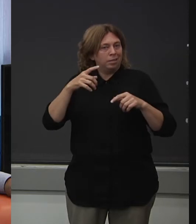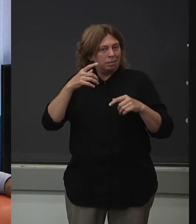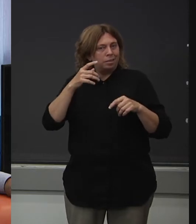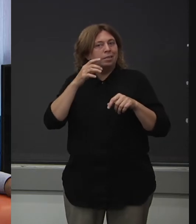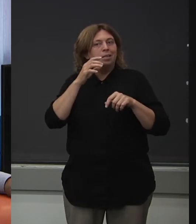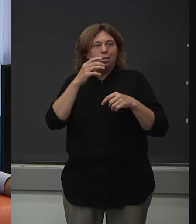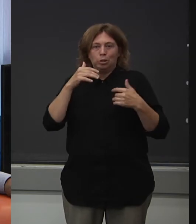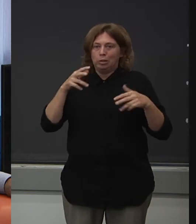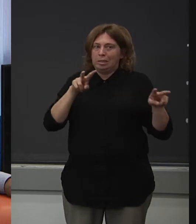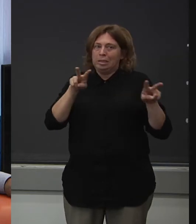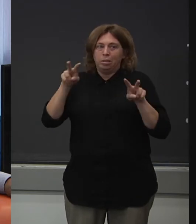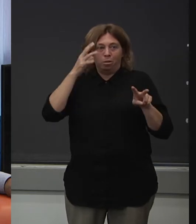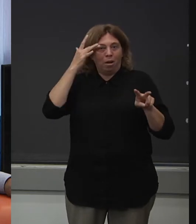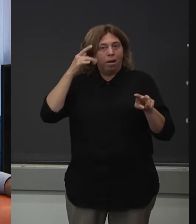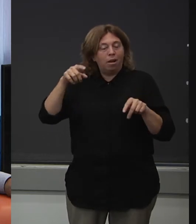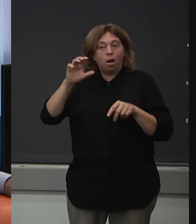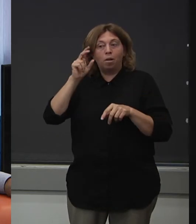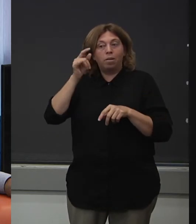pace.